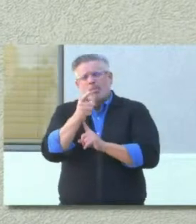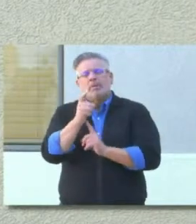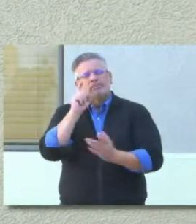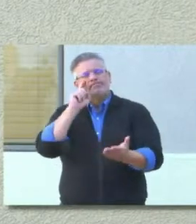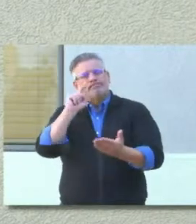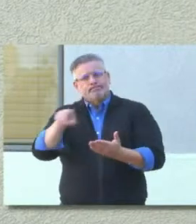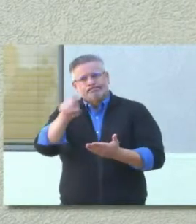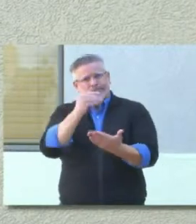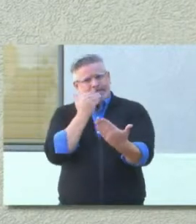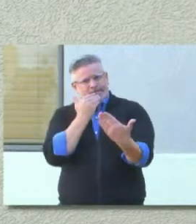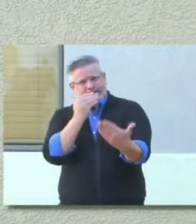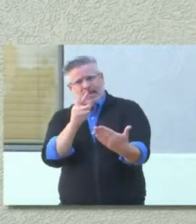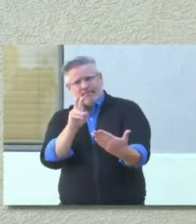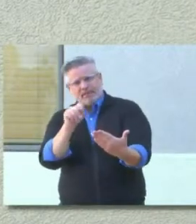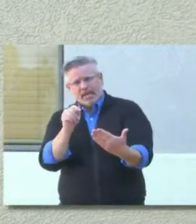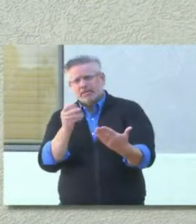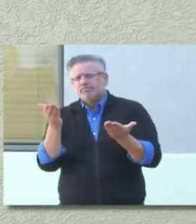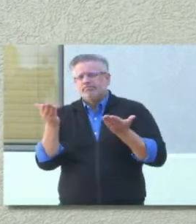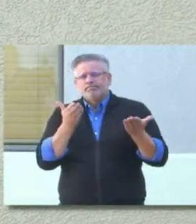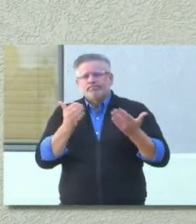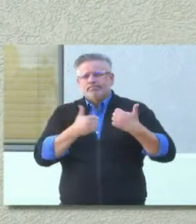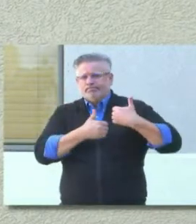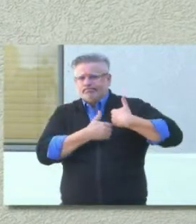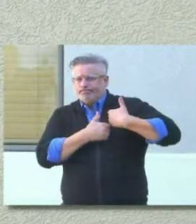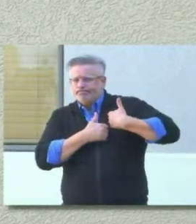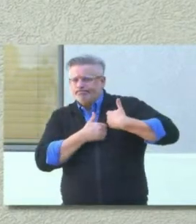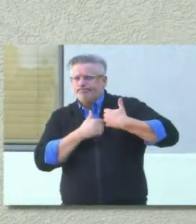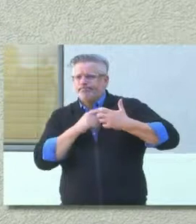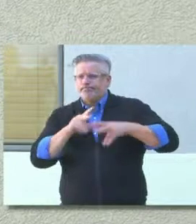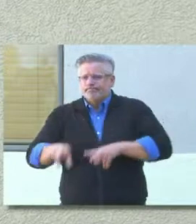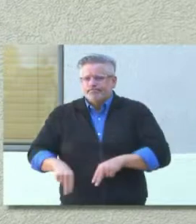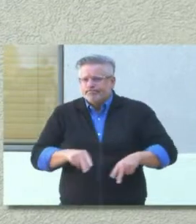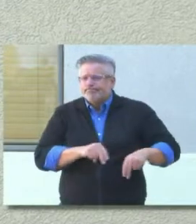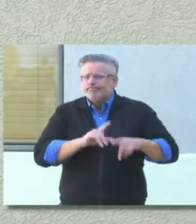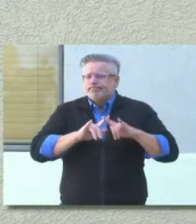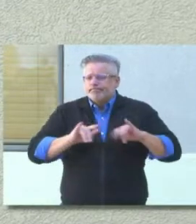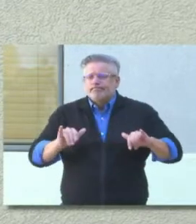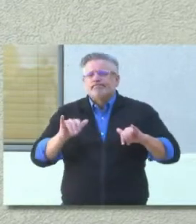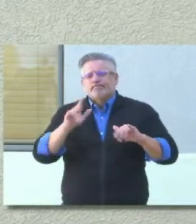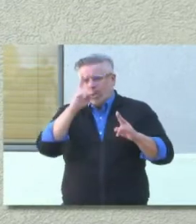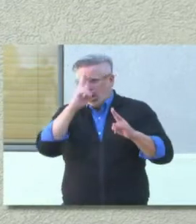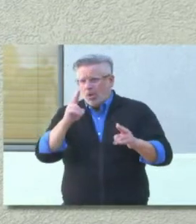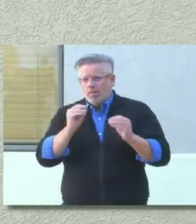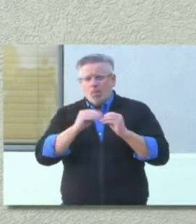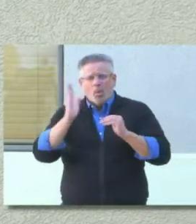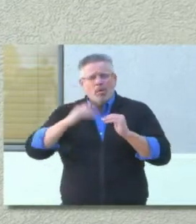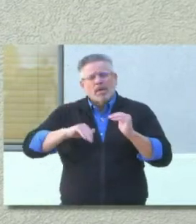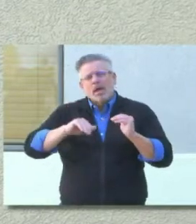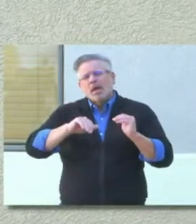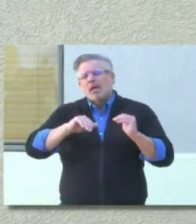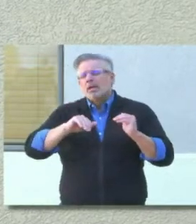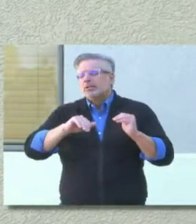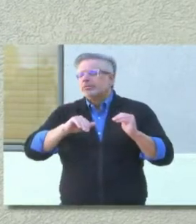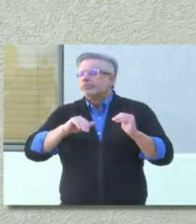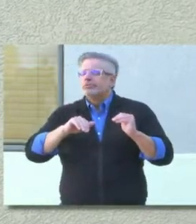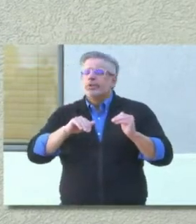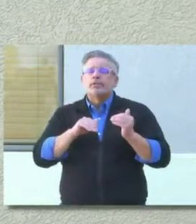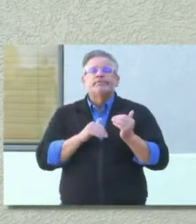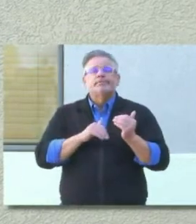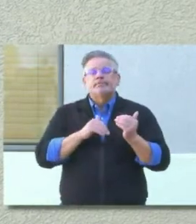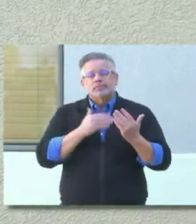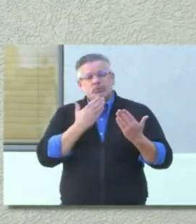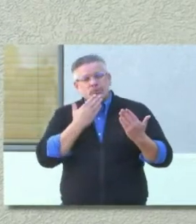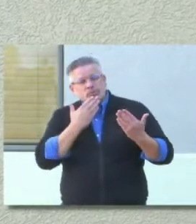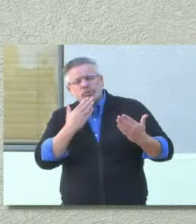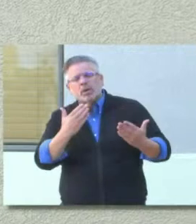and to thank veterans who have served our country over the course of generations and offer more than just our